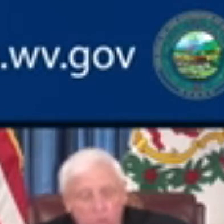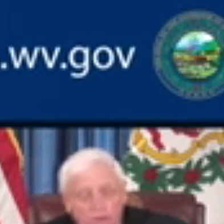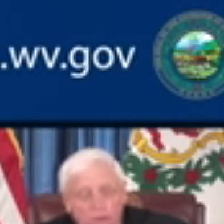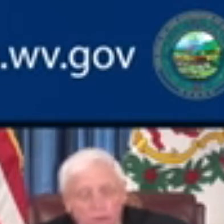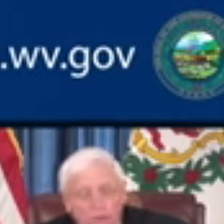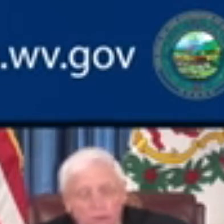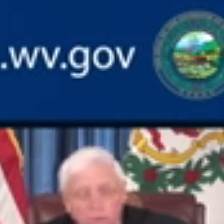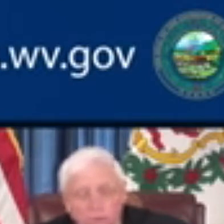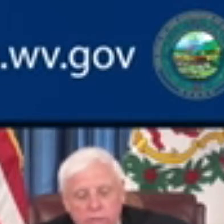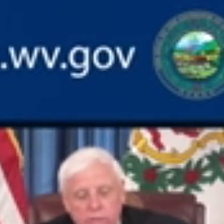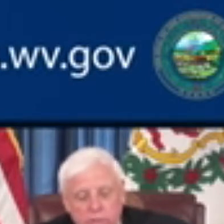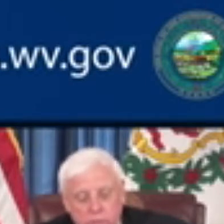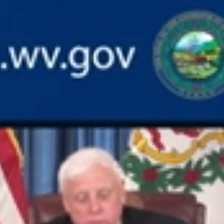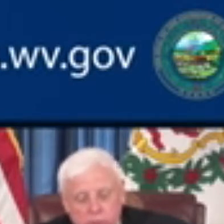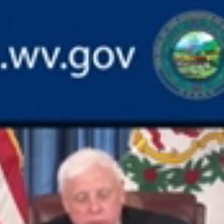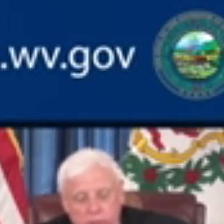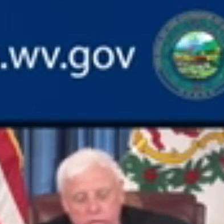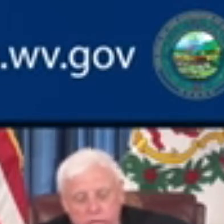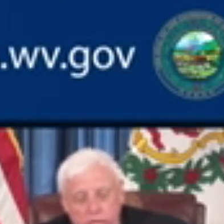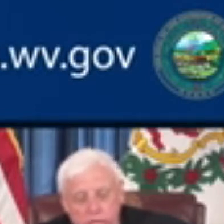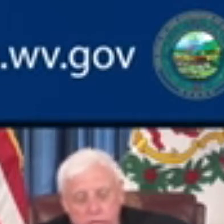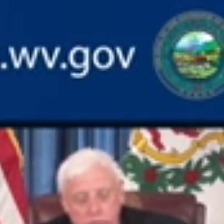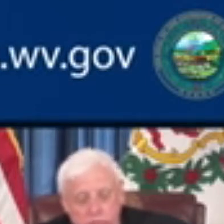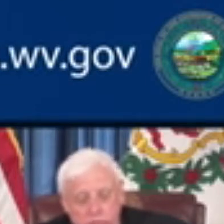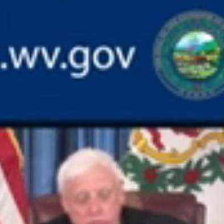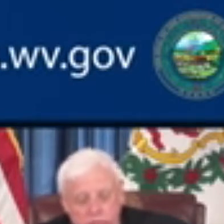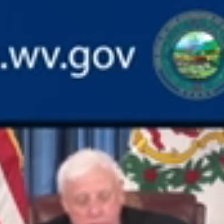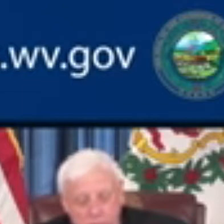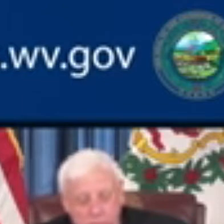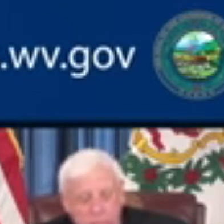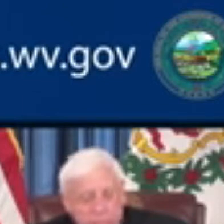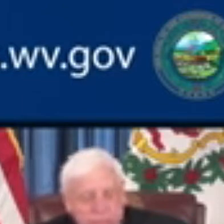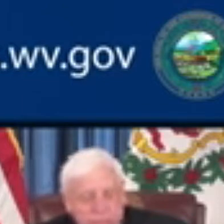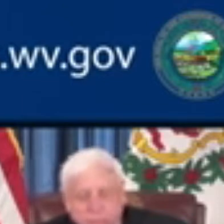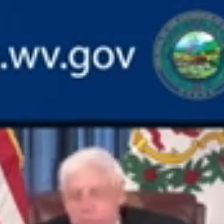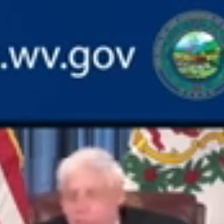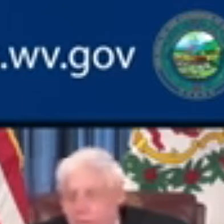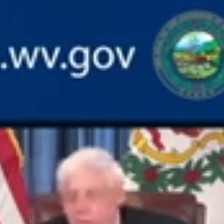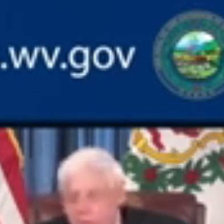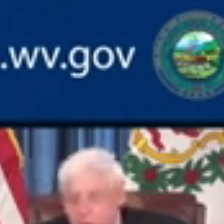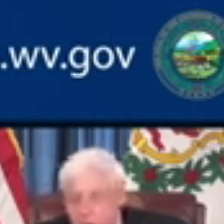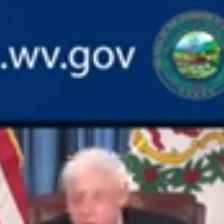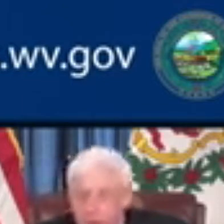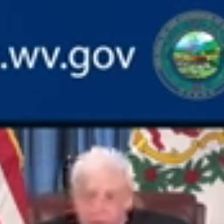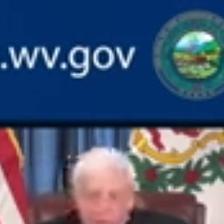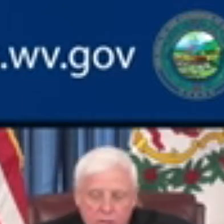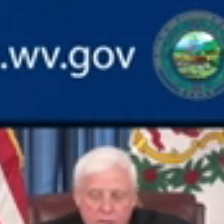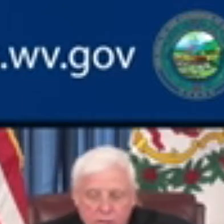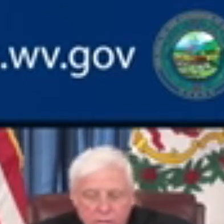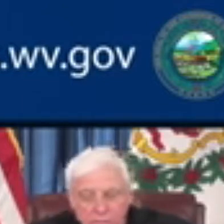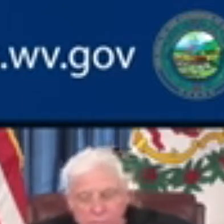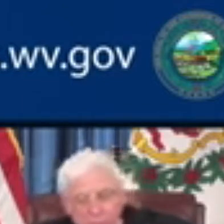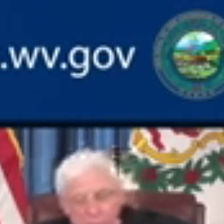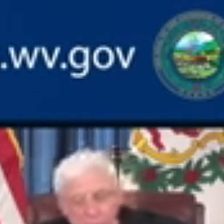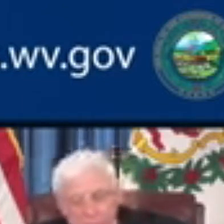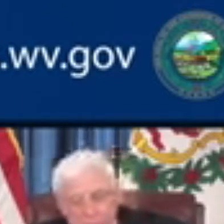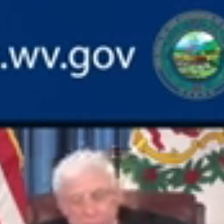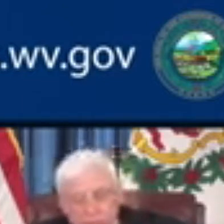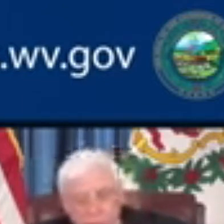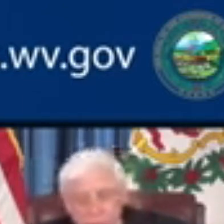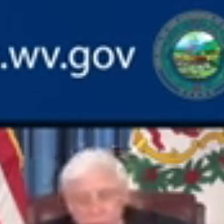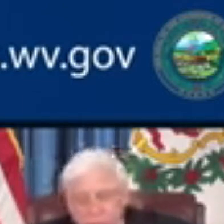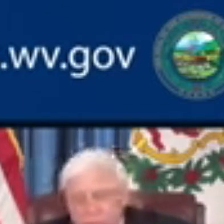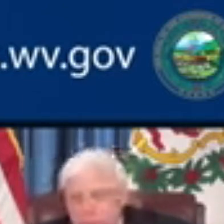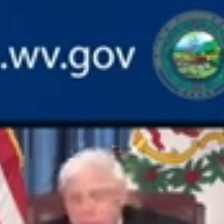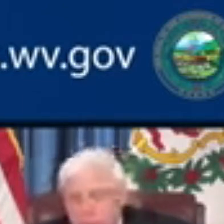immediately. From the standpoint of our vaccine info line, it's up. The vaccine reminders about what I've said over and over.